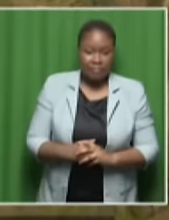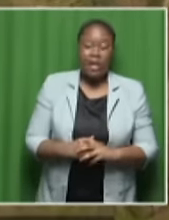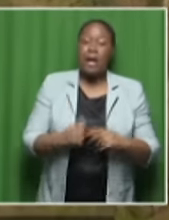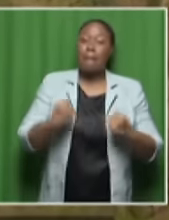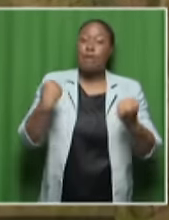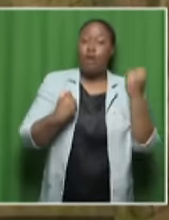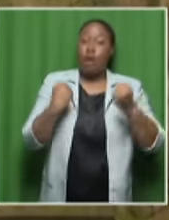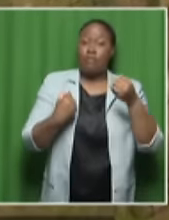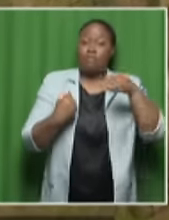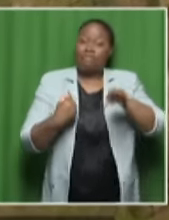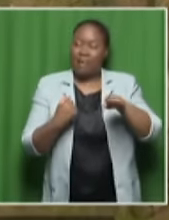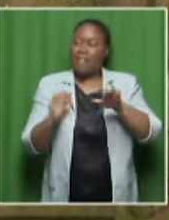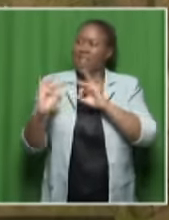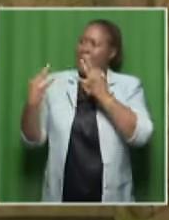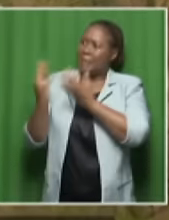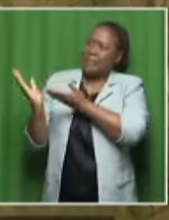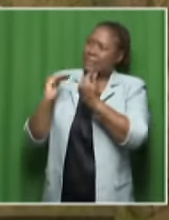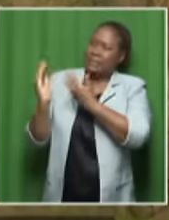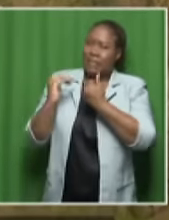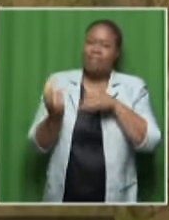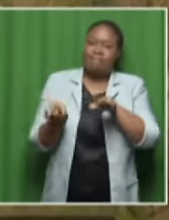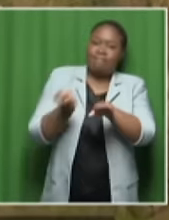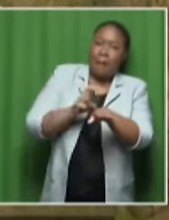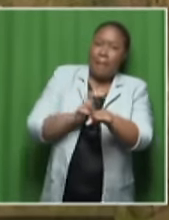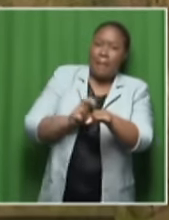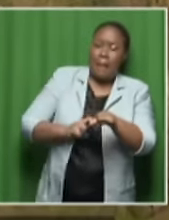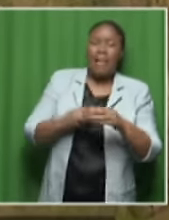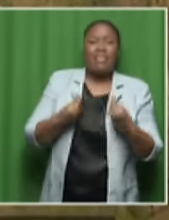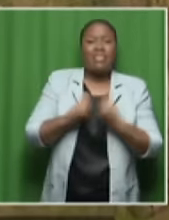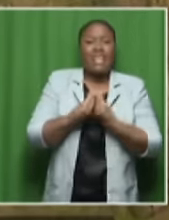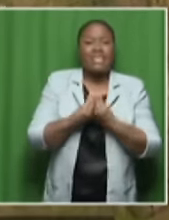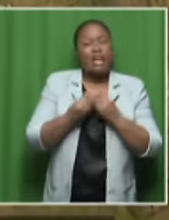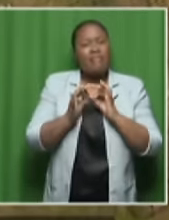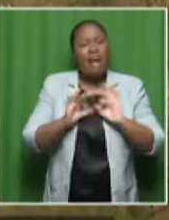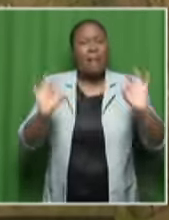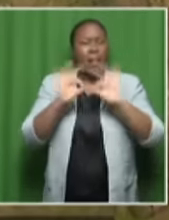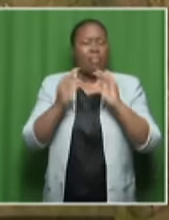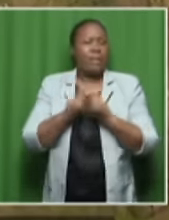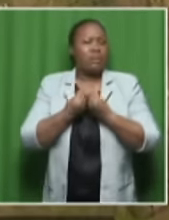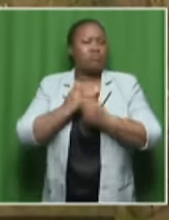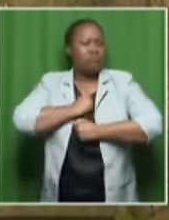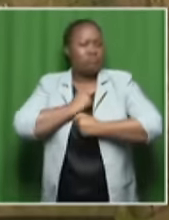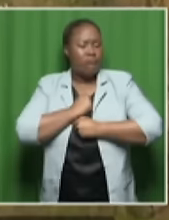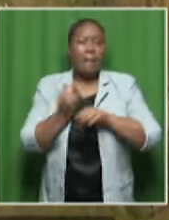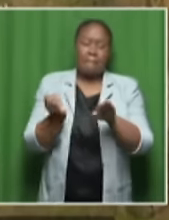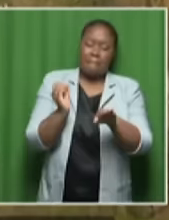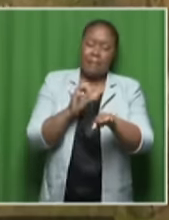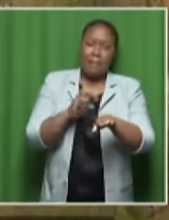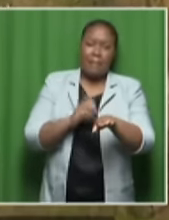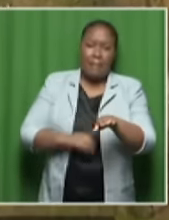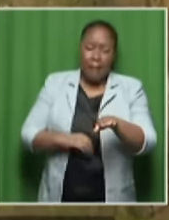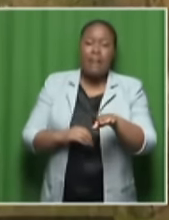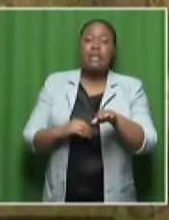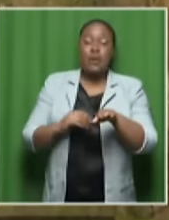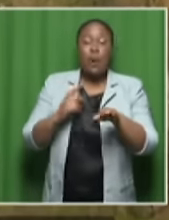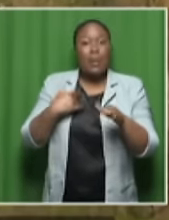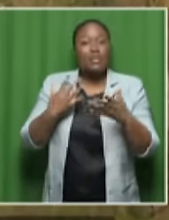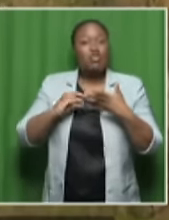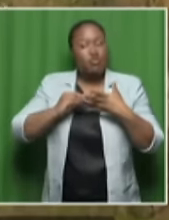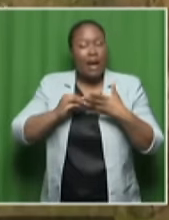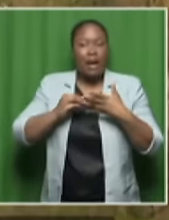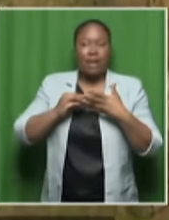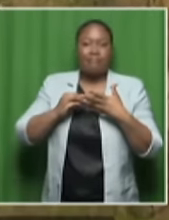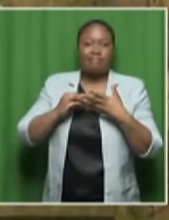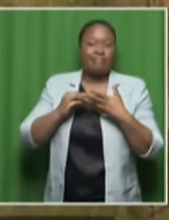of our valuables. But other than that, you can just observe and try and assist wherever possible. So we've dropped off